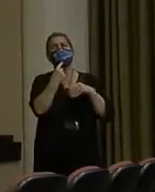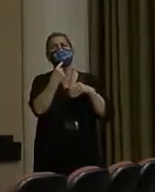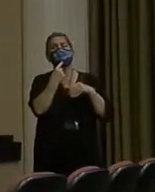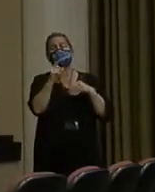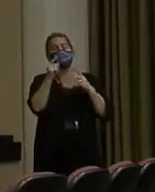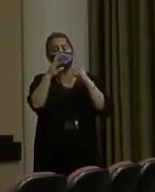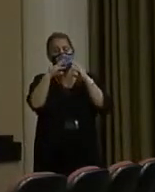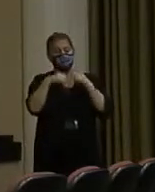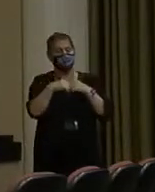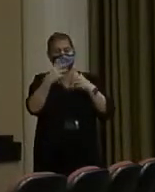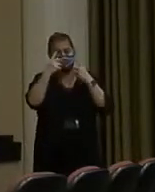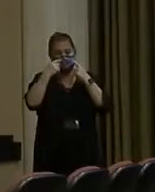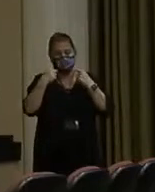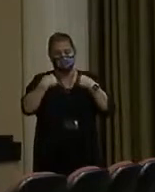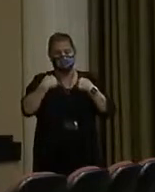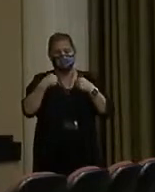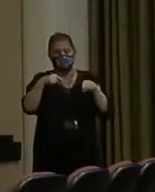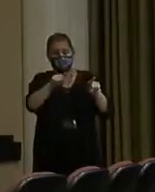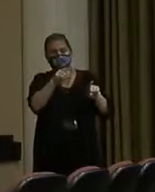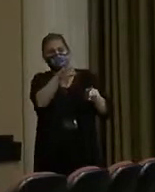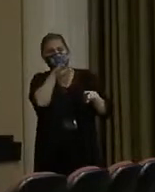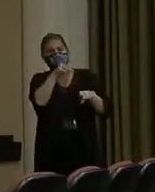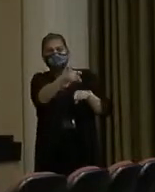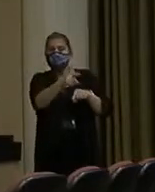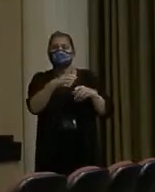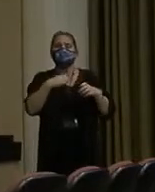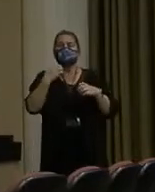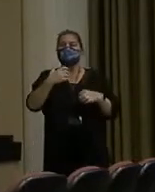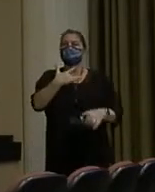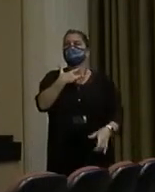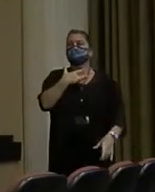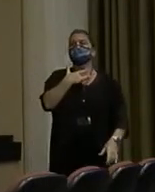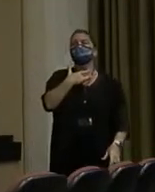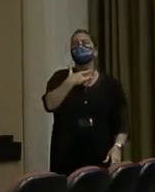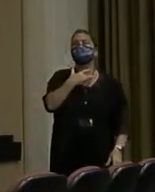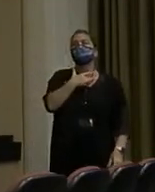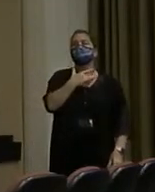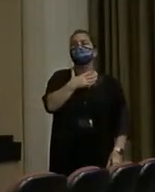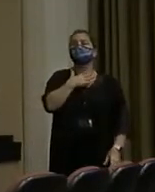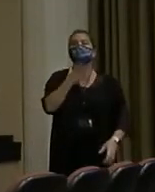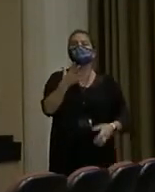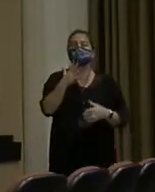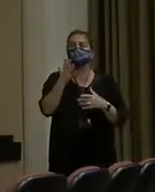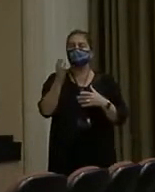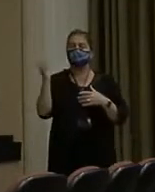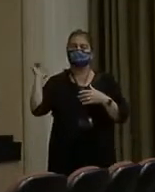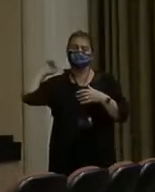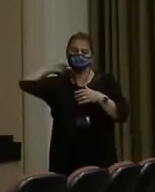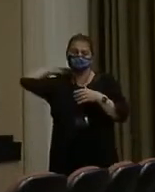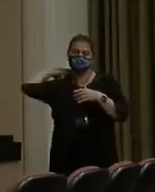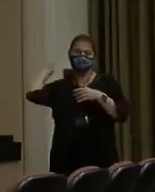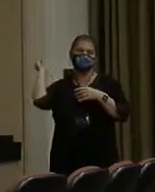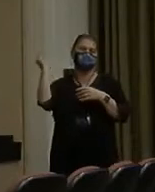almost broke down crying while you were speaking, because it just brought back such raw emotions